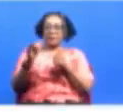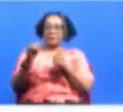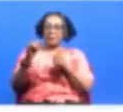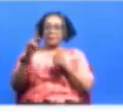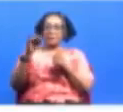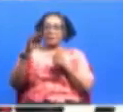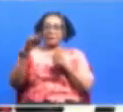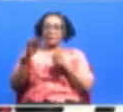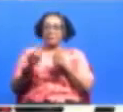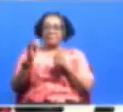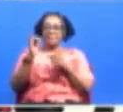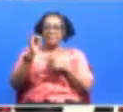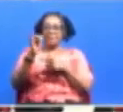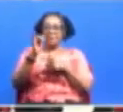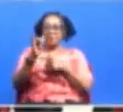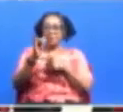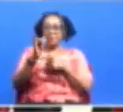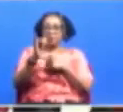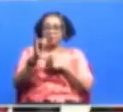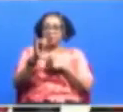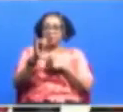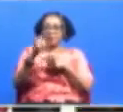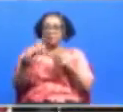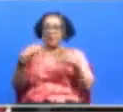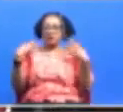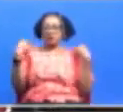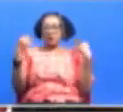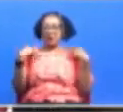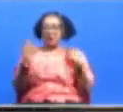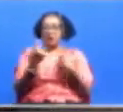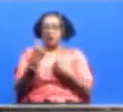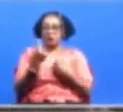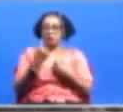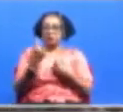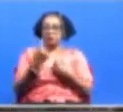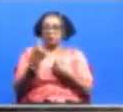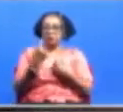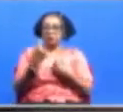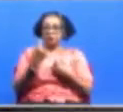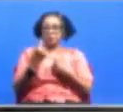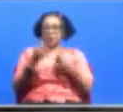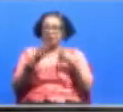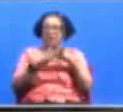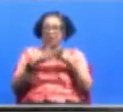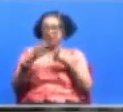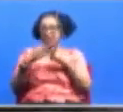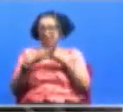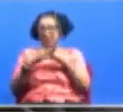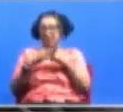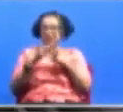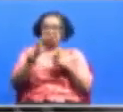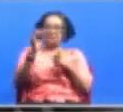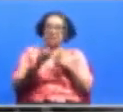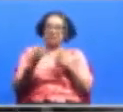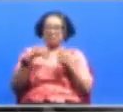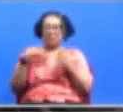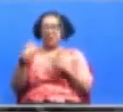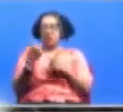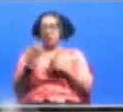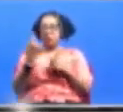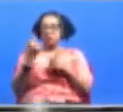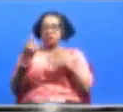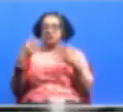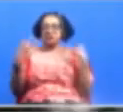of this revolution. I train alone. It's mostly, I'd say 98%. It's me and my bike. I'm always alone training, and